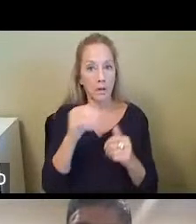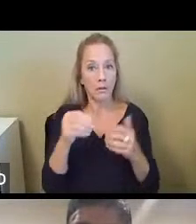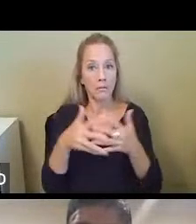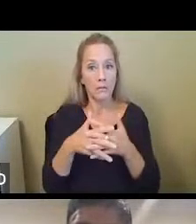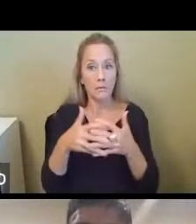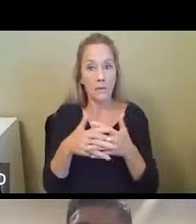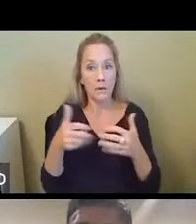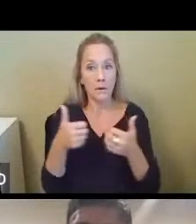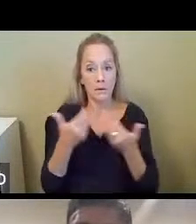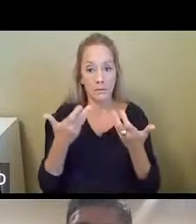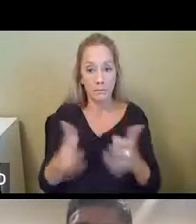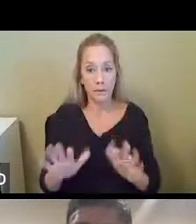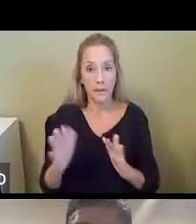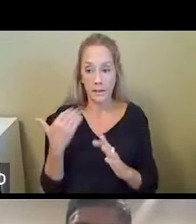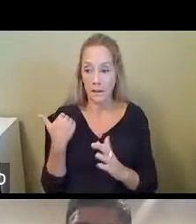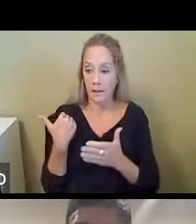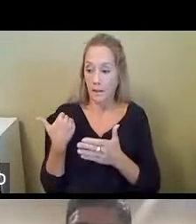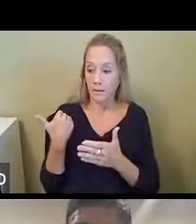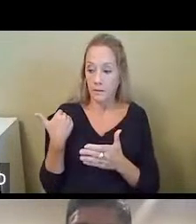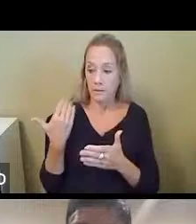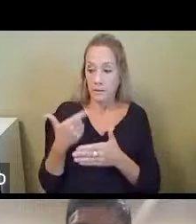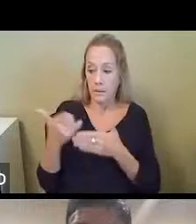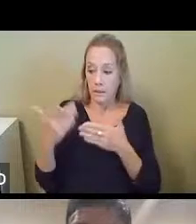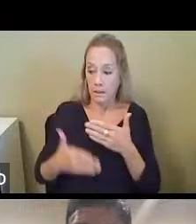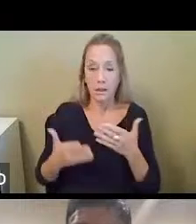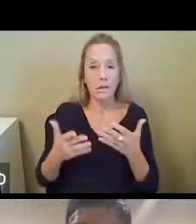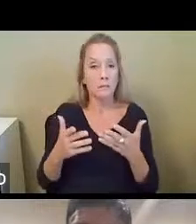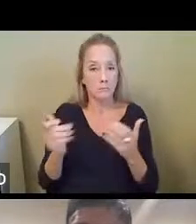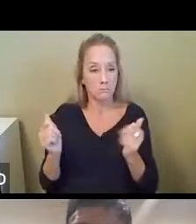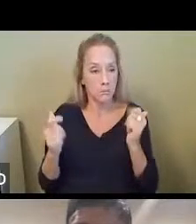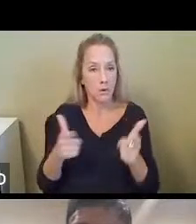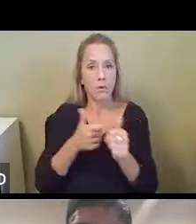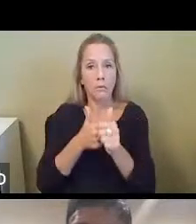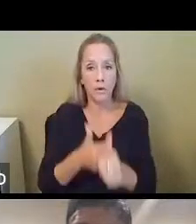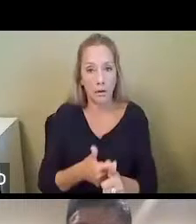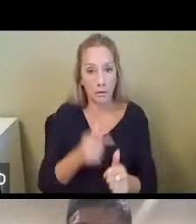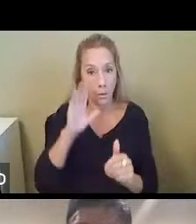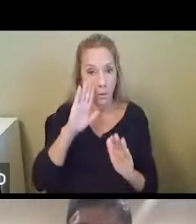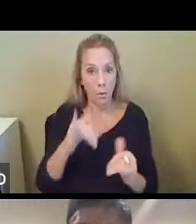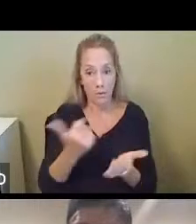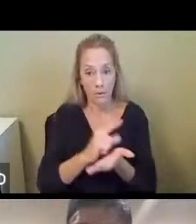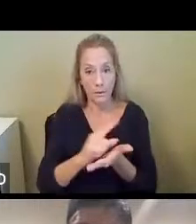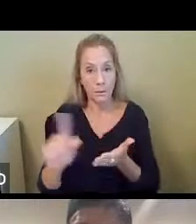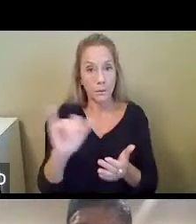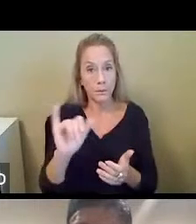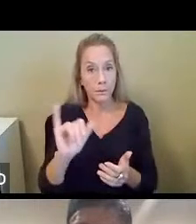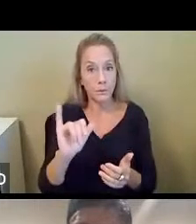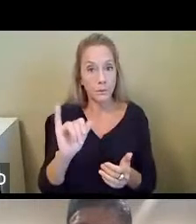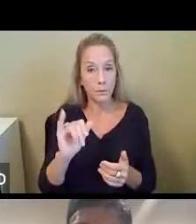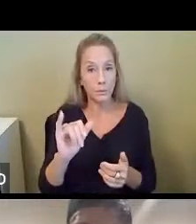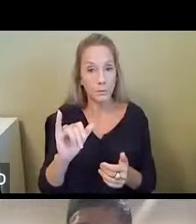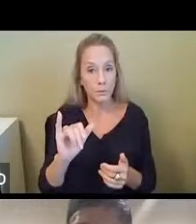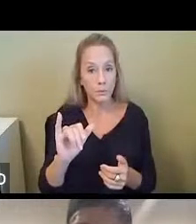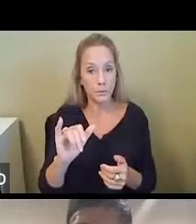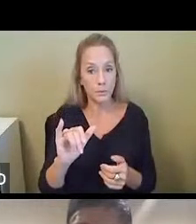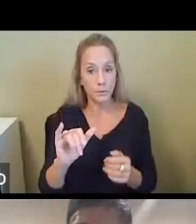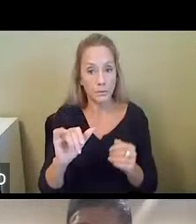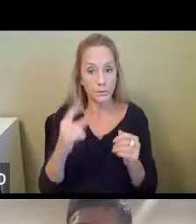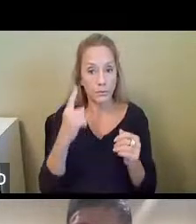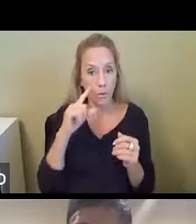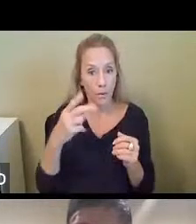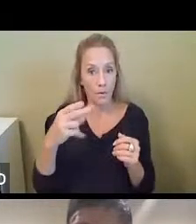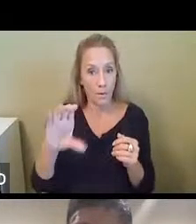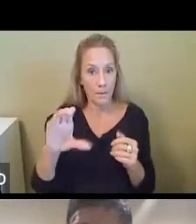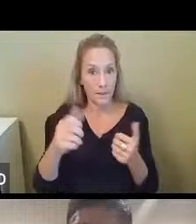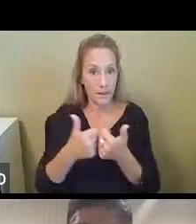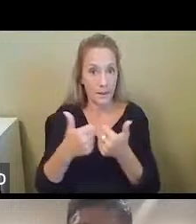week. And they're hoping that things will go that way this week as well with the home game. And